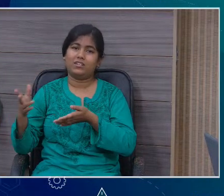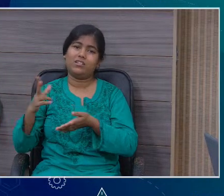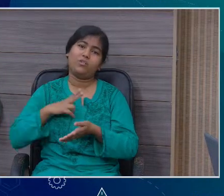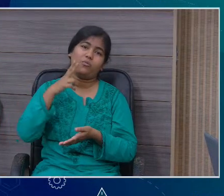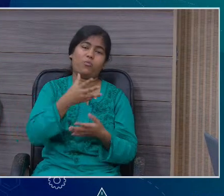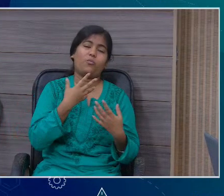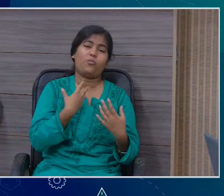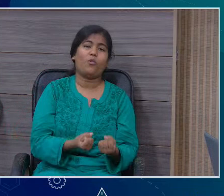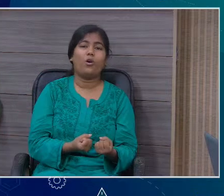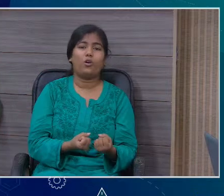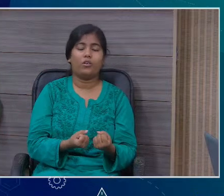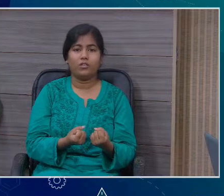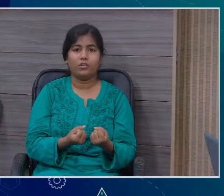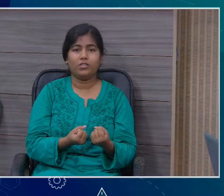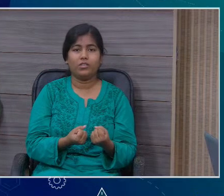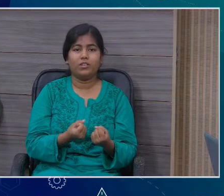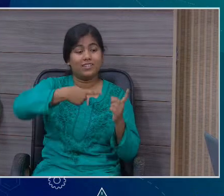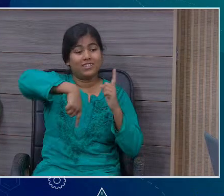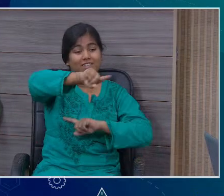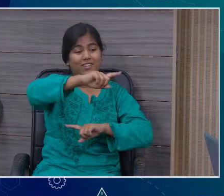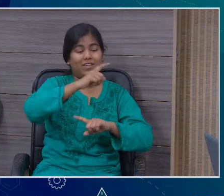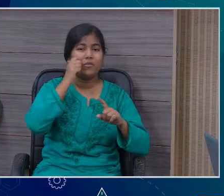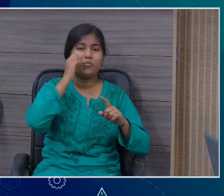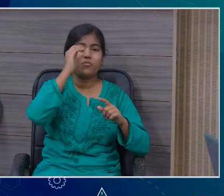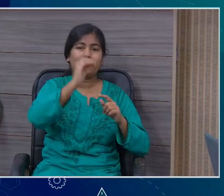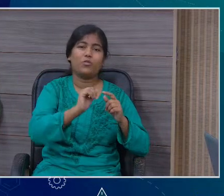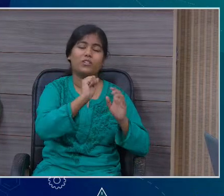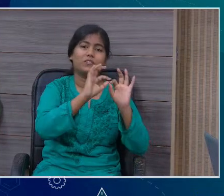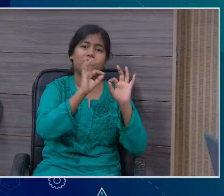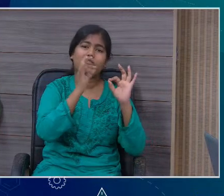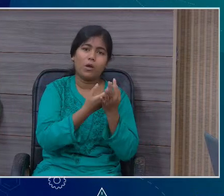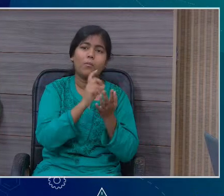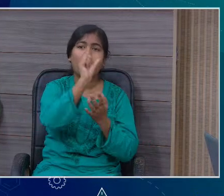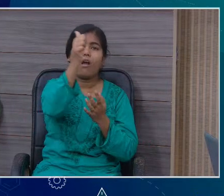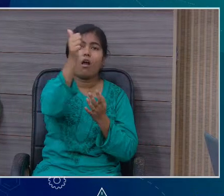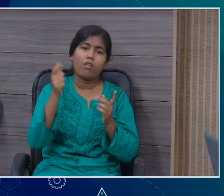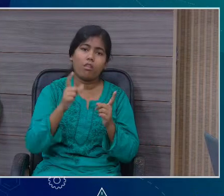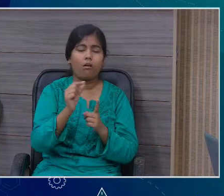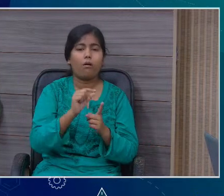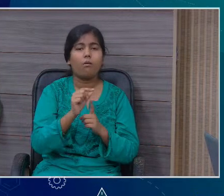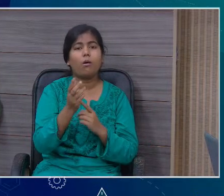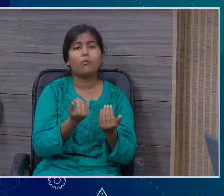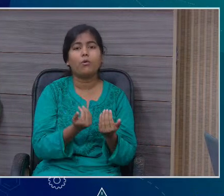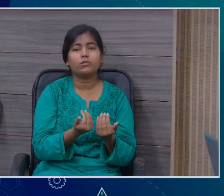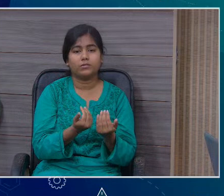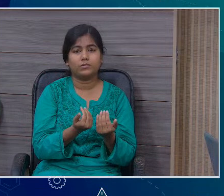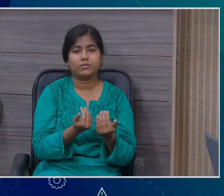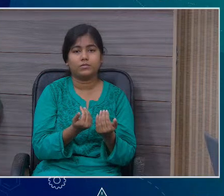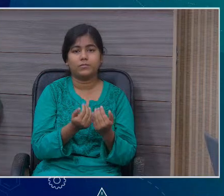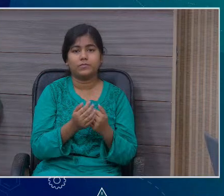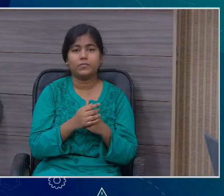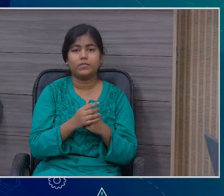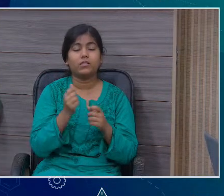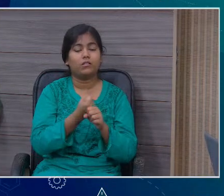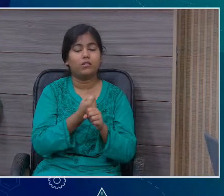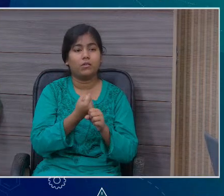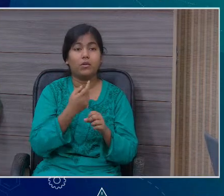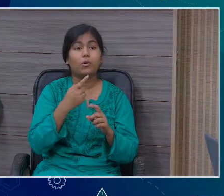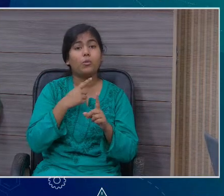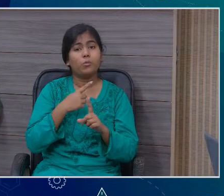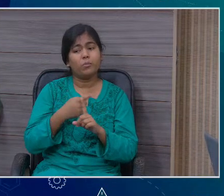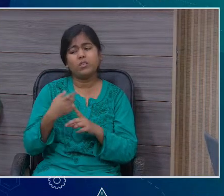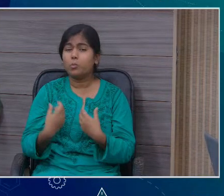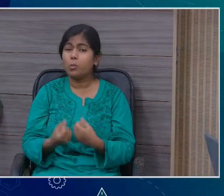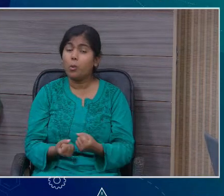They can practice different things also. That is what the second theme of this chapter is, that we need to encourage